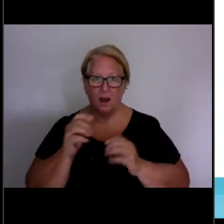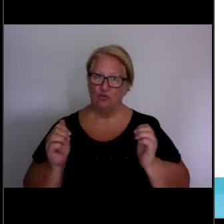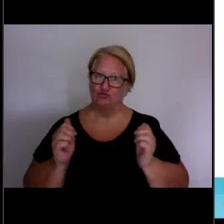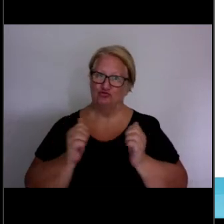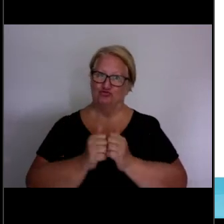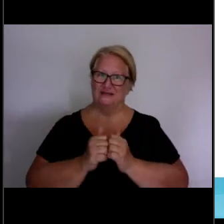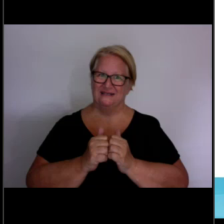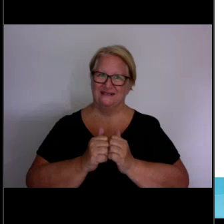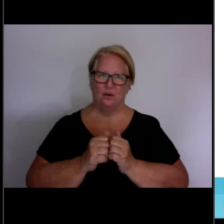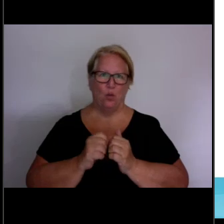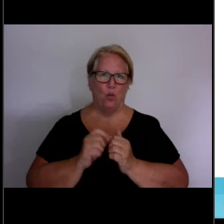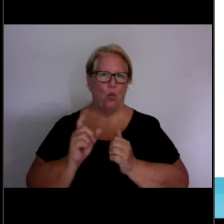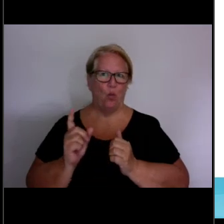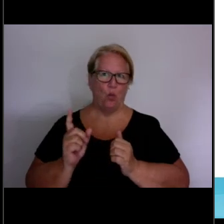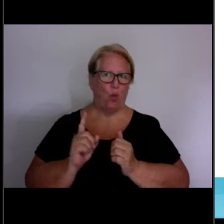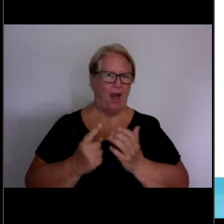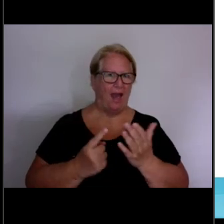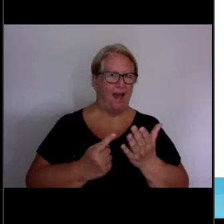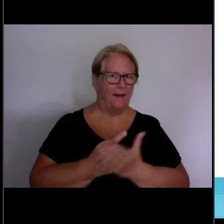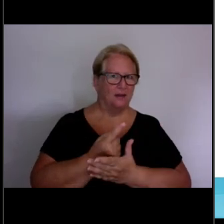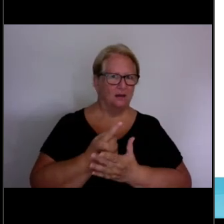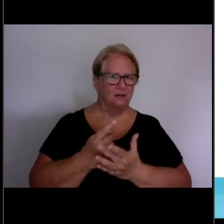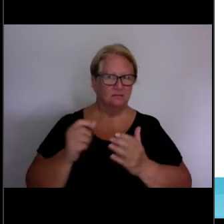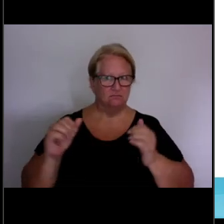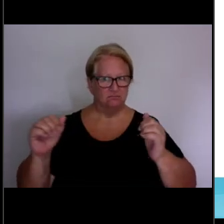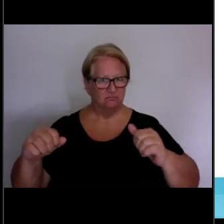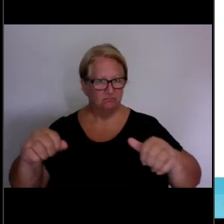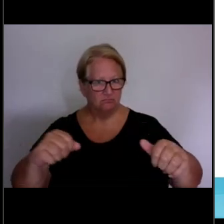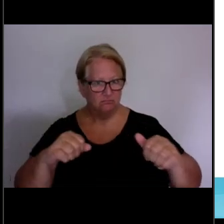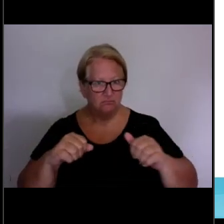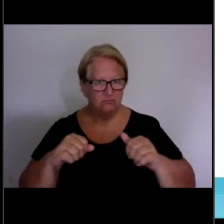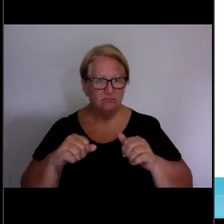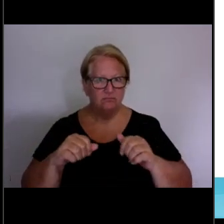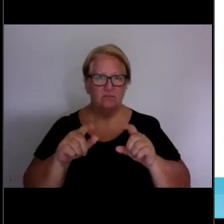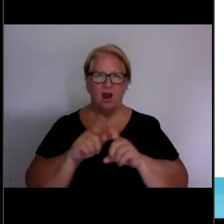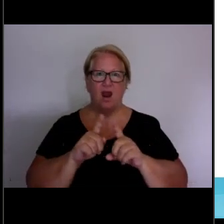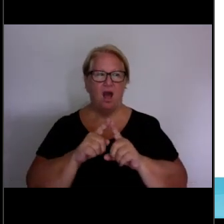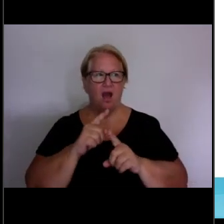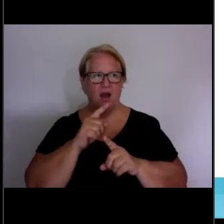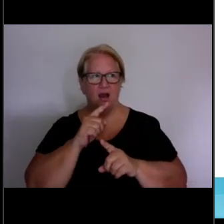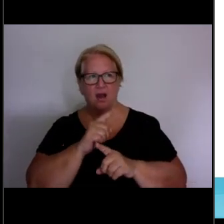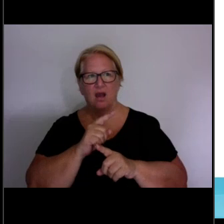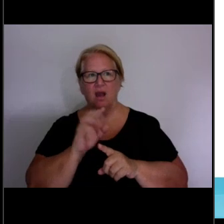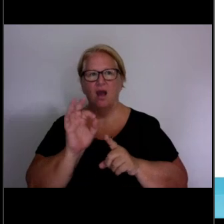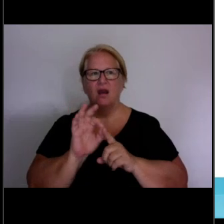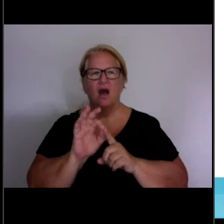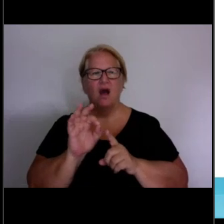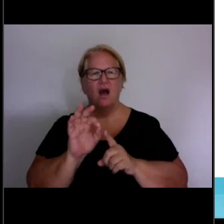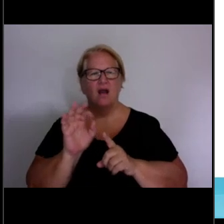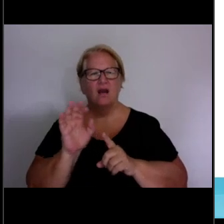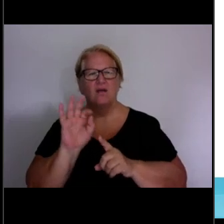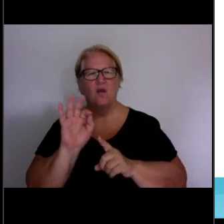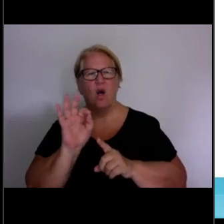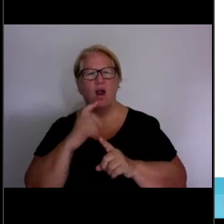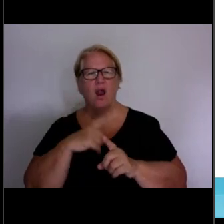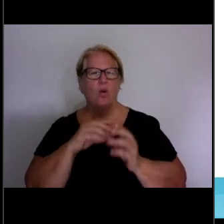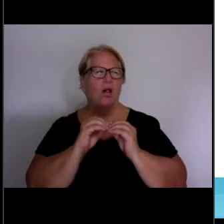what's alleged. So, for example, that the defendant isn't using it as a platform to negotiate their level